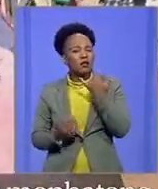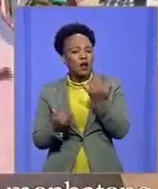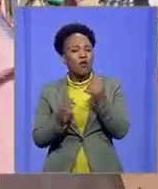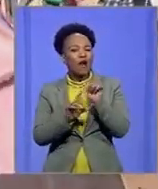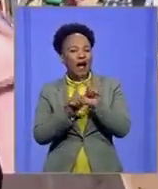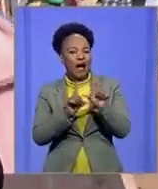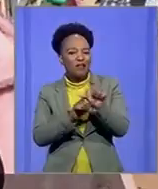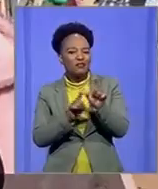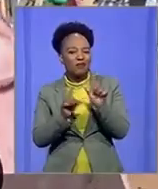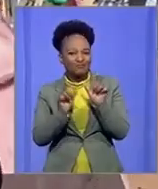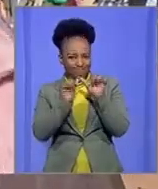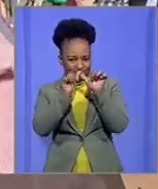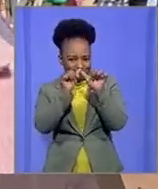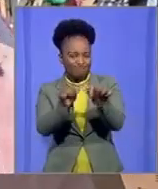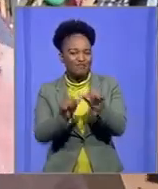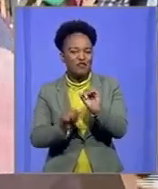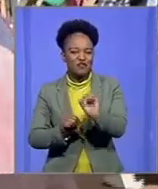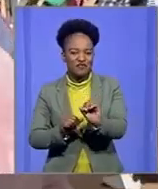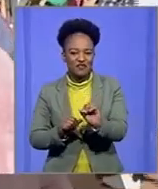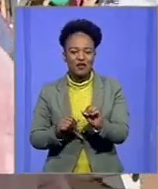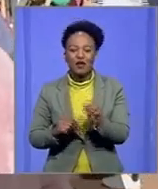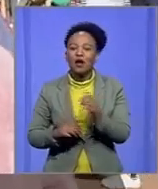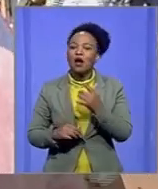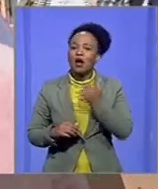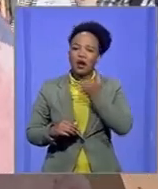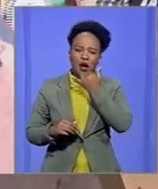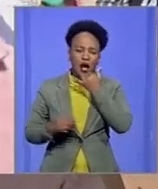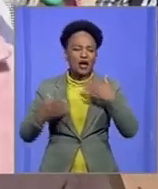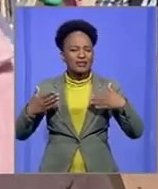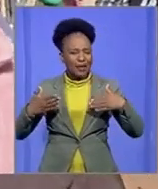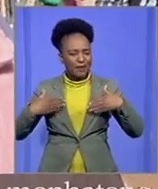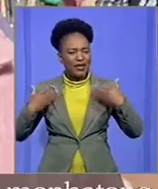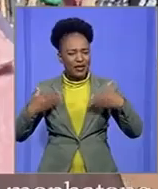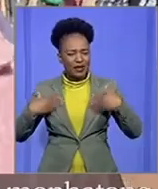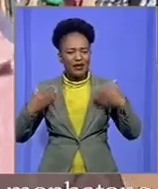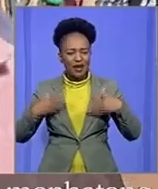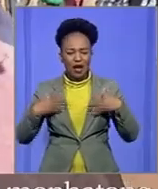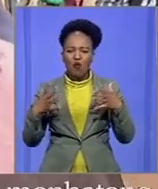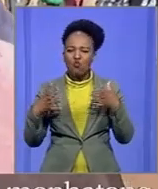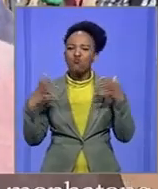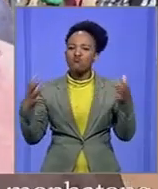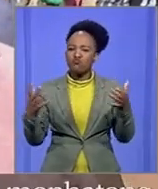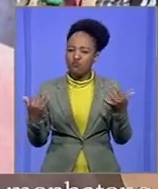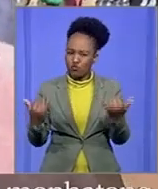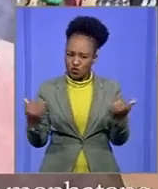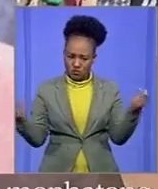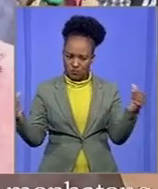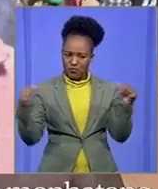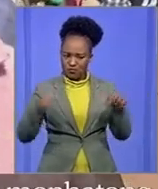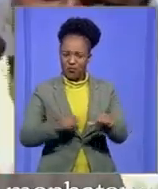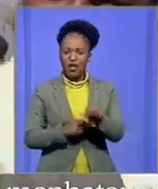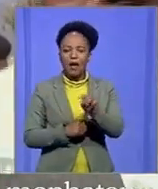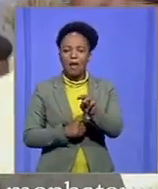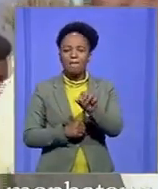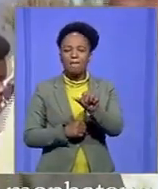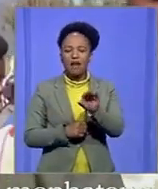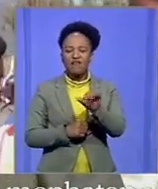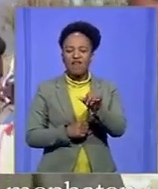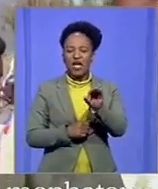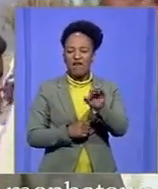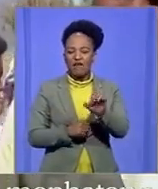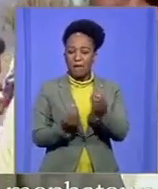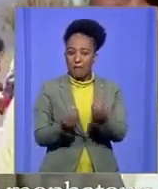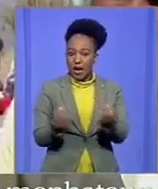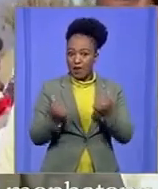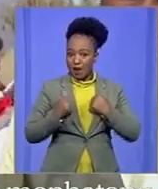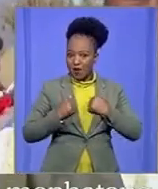ka kudu re tlile ga setlamorago mafefe re tlile go aloša koma bana ba rena lekgono ba aloga mo re